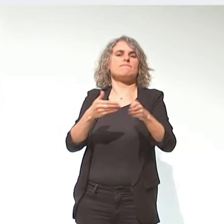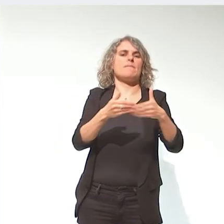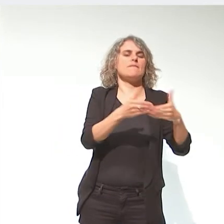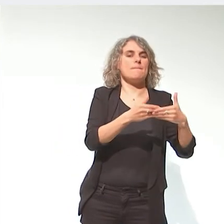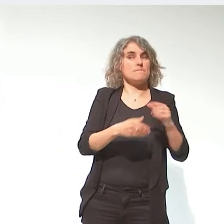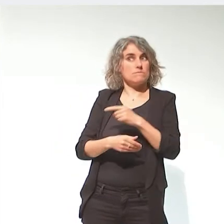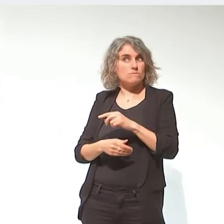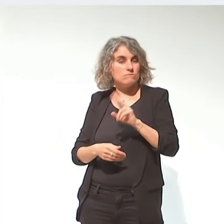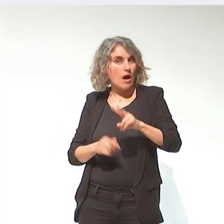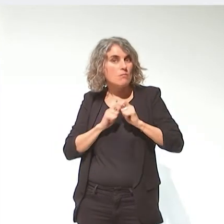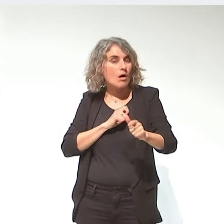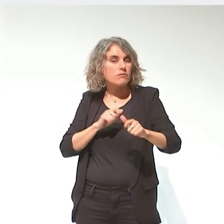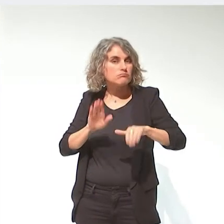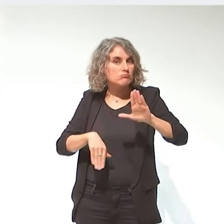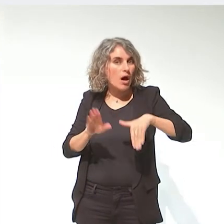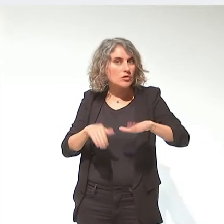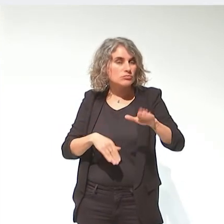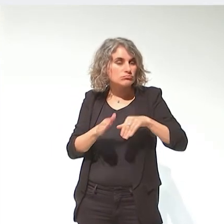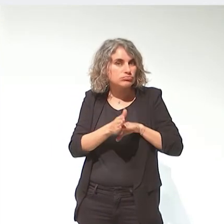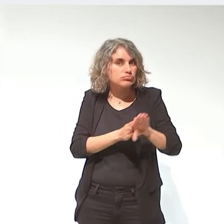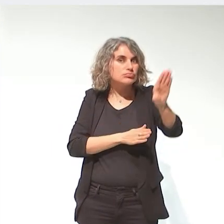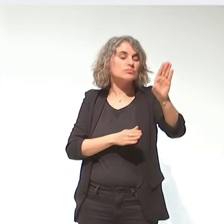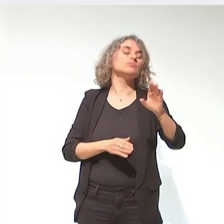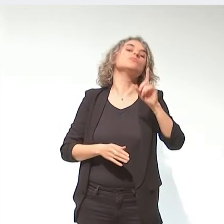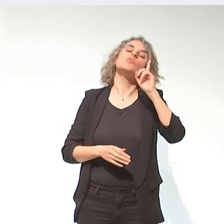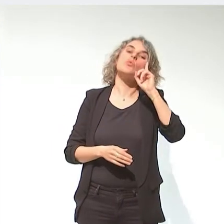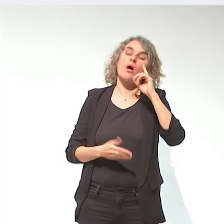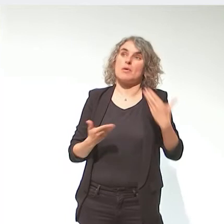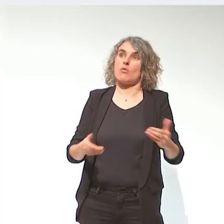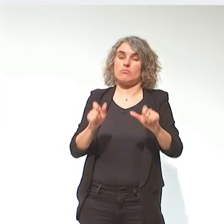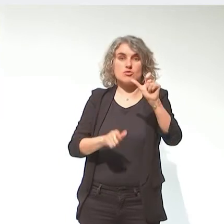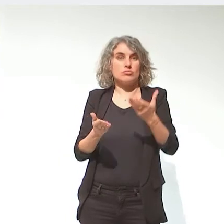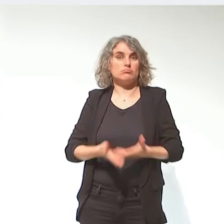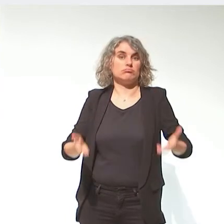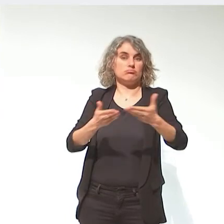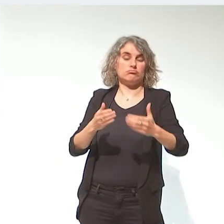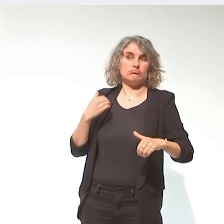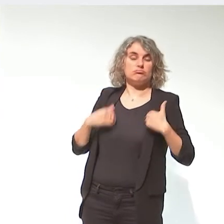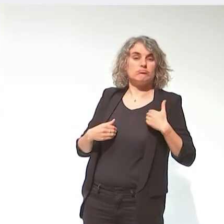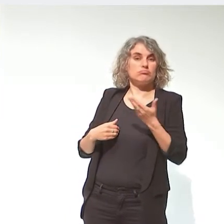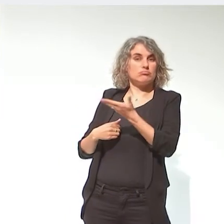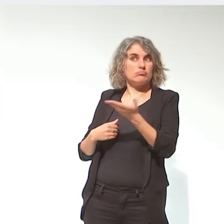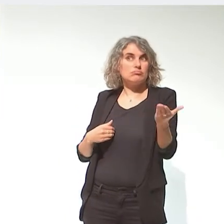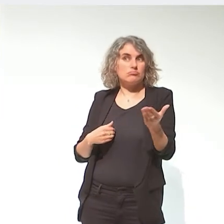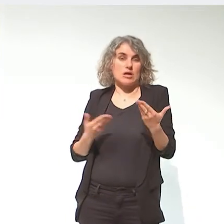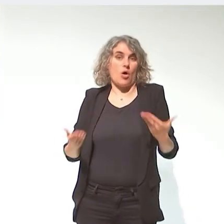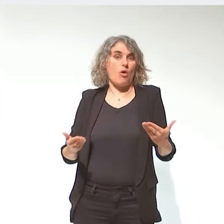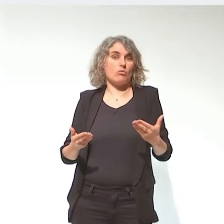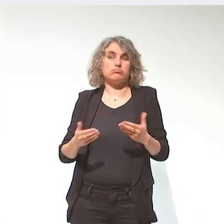include in regular schools, and it also doesn't happen